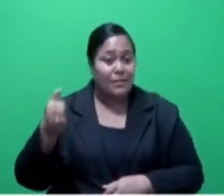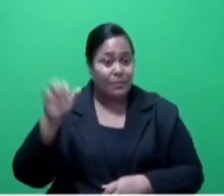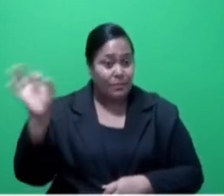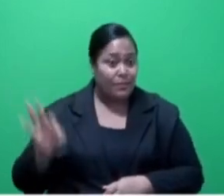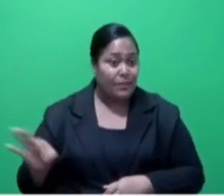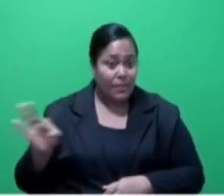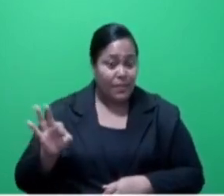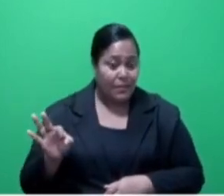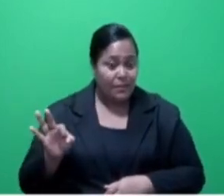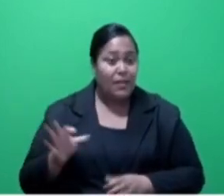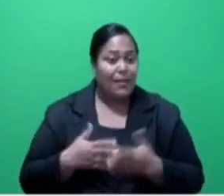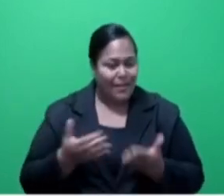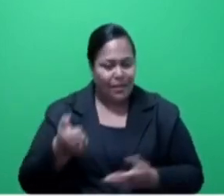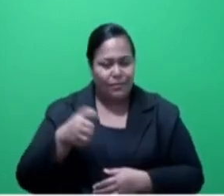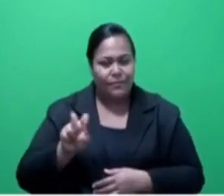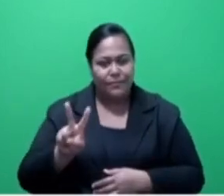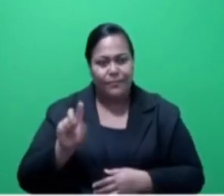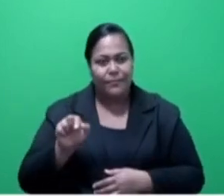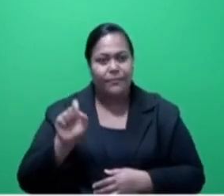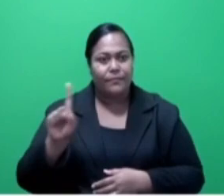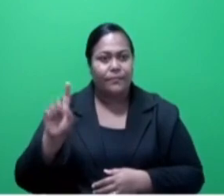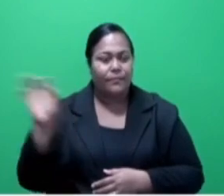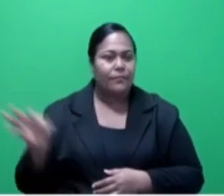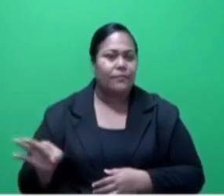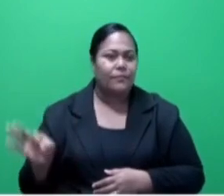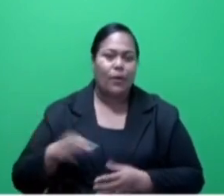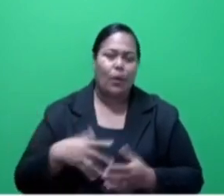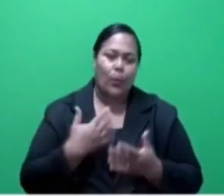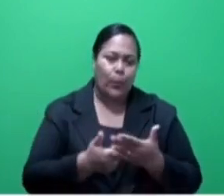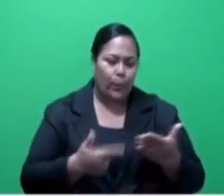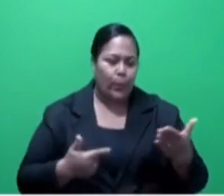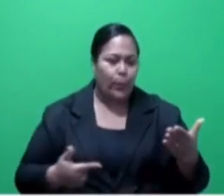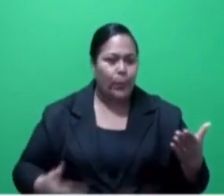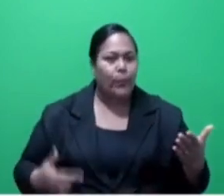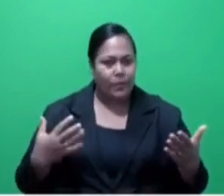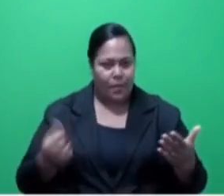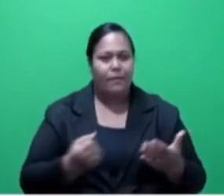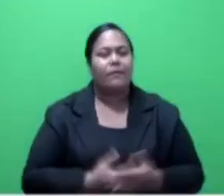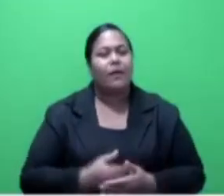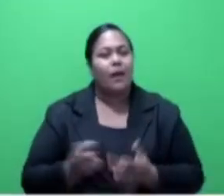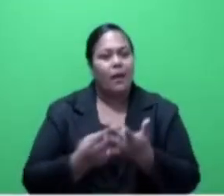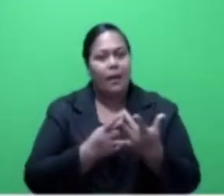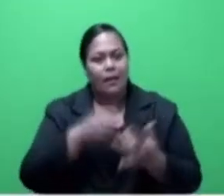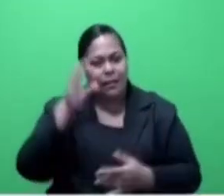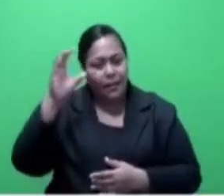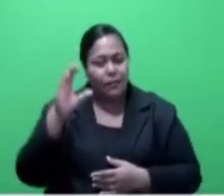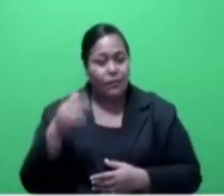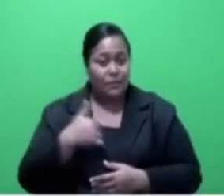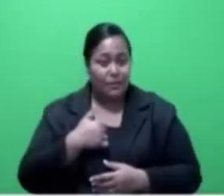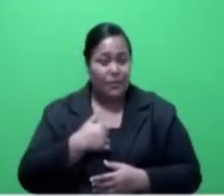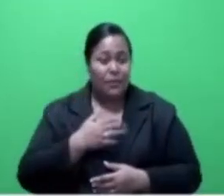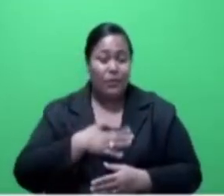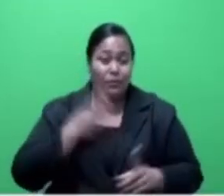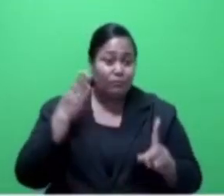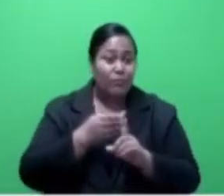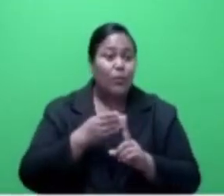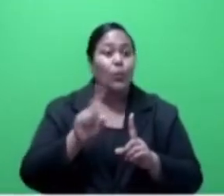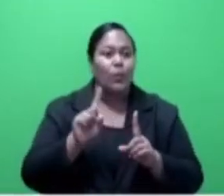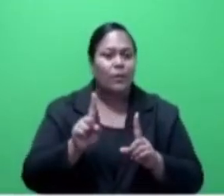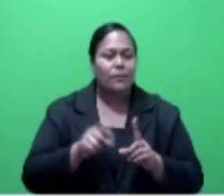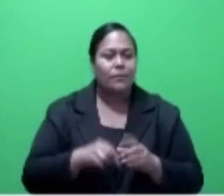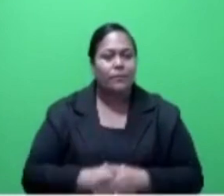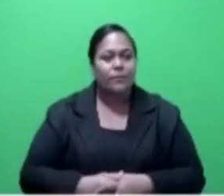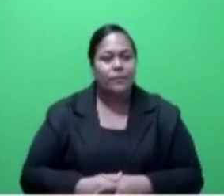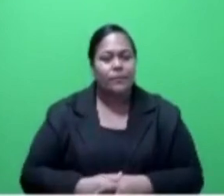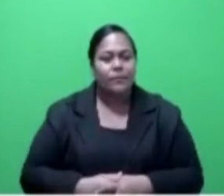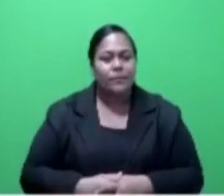now 62.1%. There's a whole list of other countries, Mr. Speaker, sir. My point being, by way of contextualizing it,